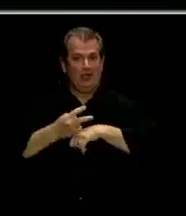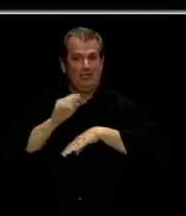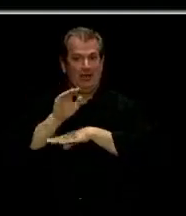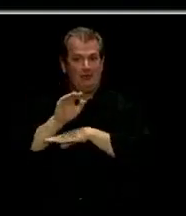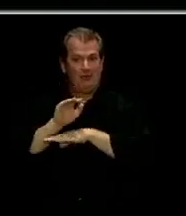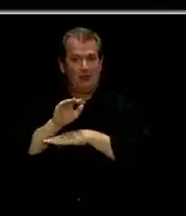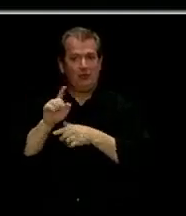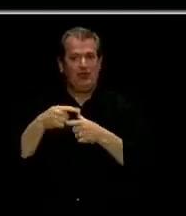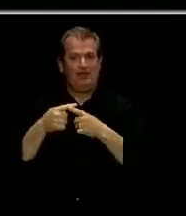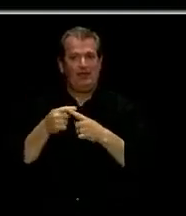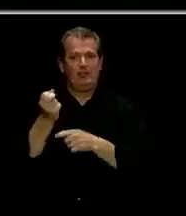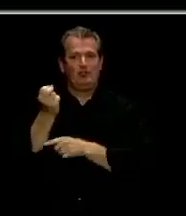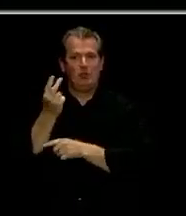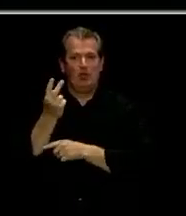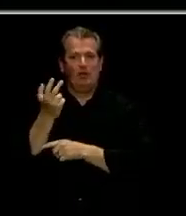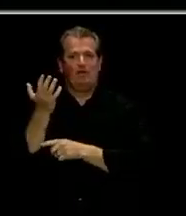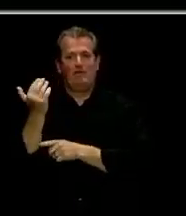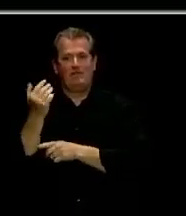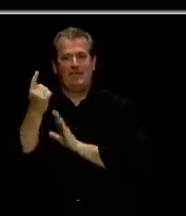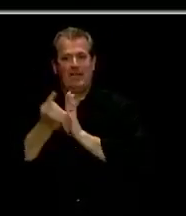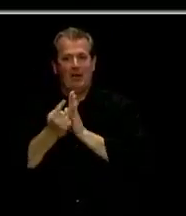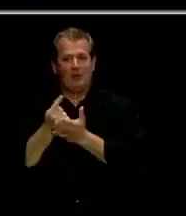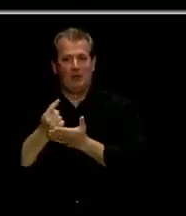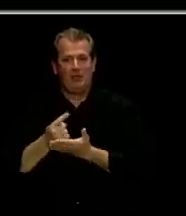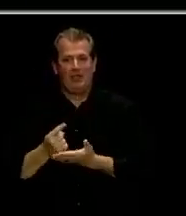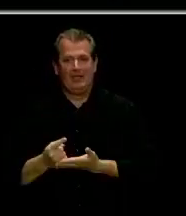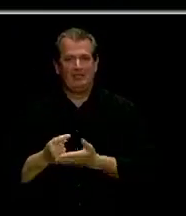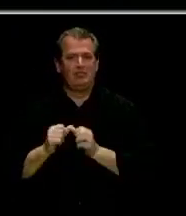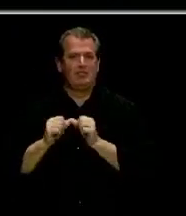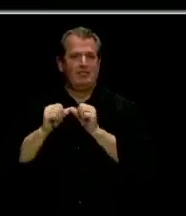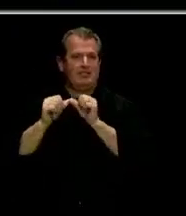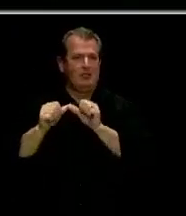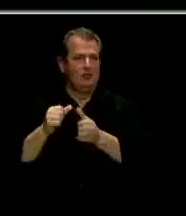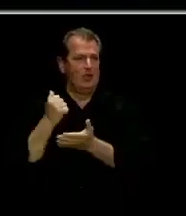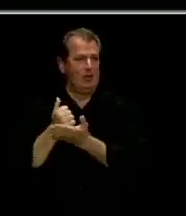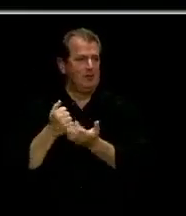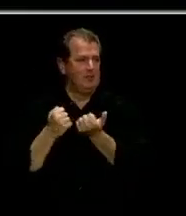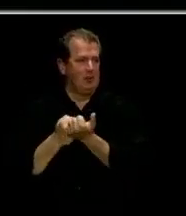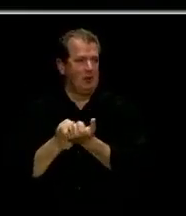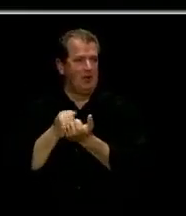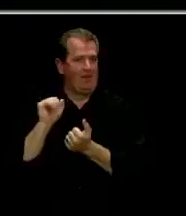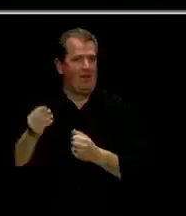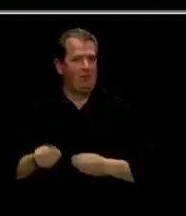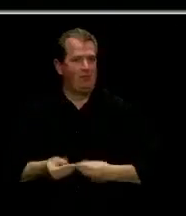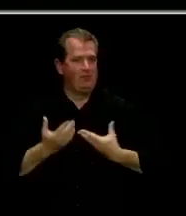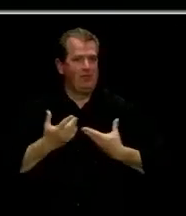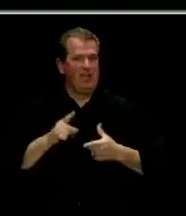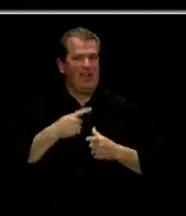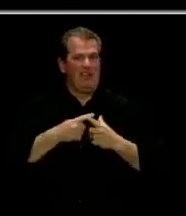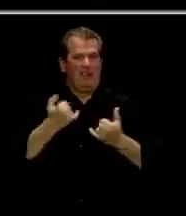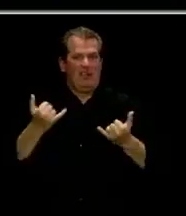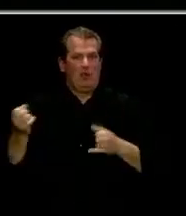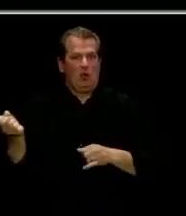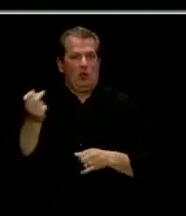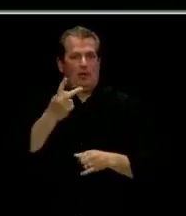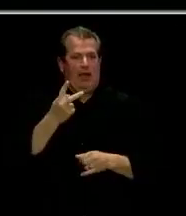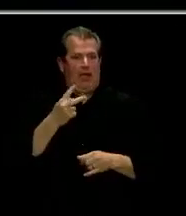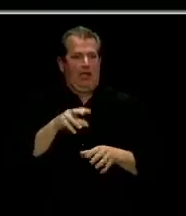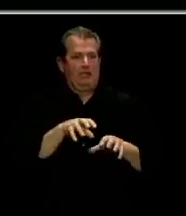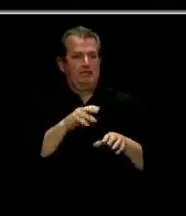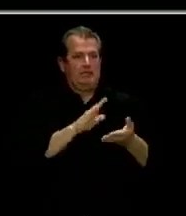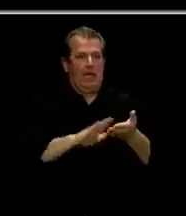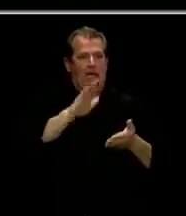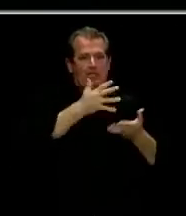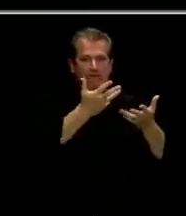about 12 hours to 15 to 20 hours a week at this Easter Seals program, which then turned into me going back and getting my degree and getting my